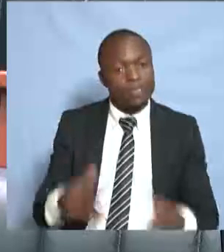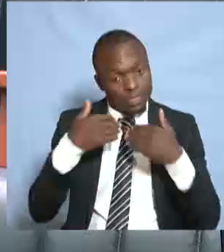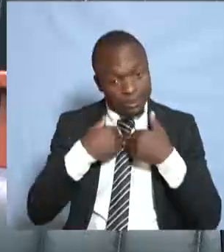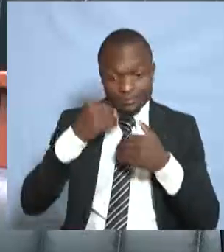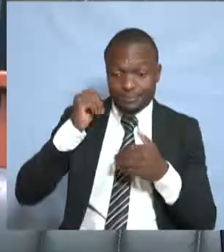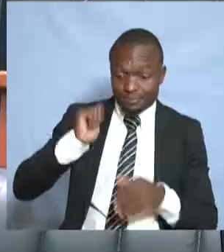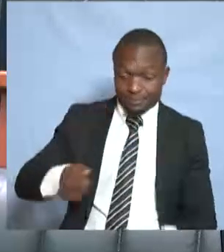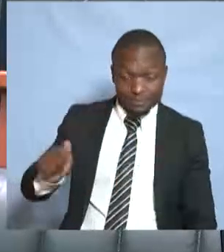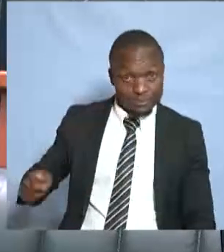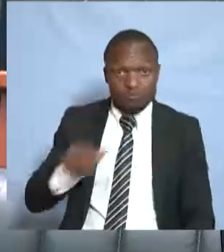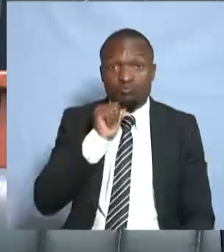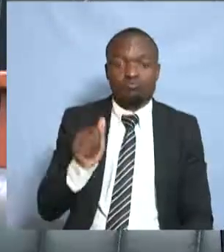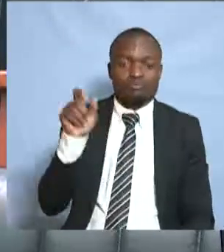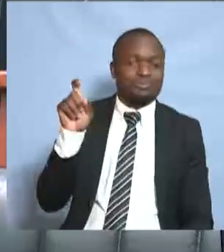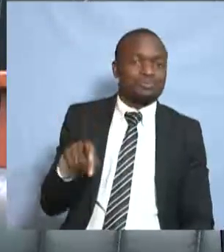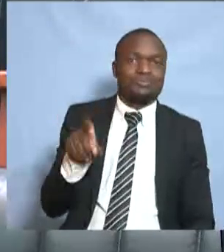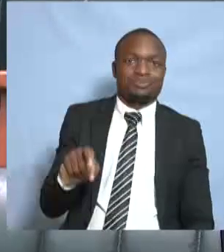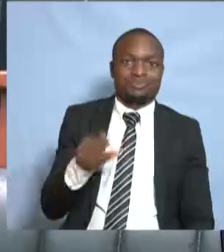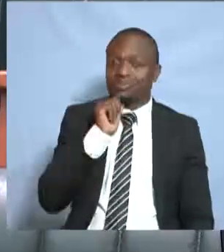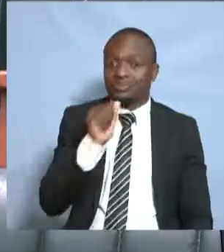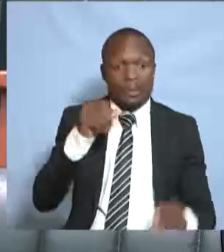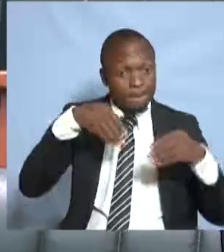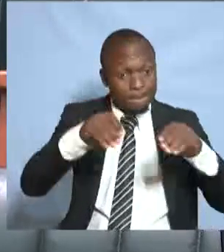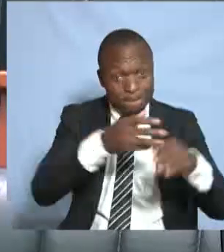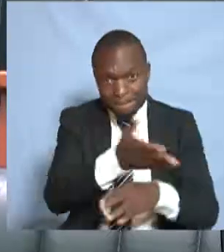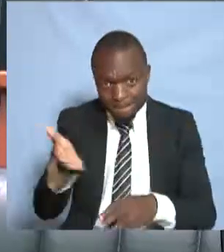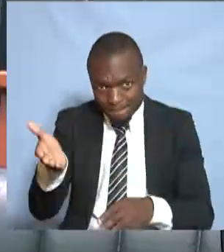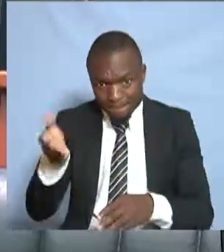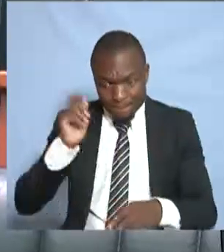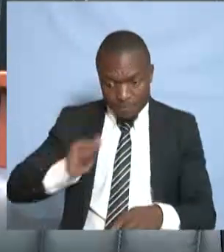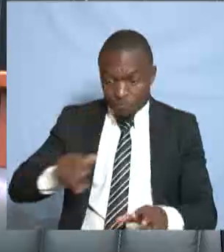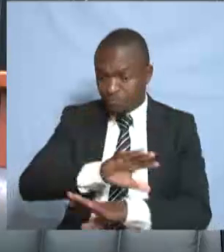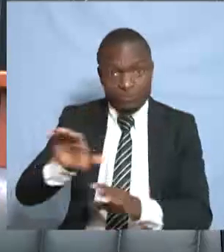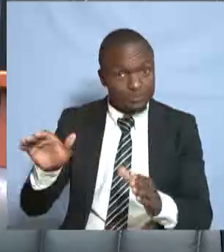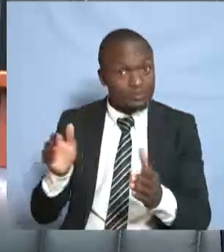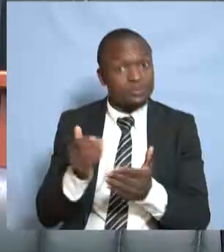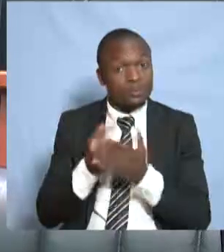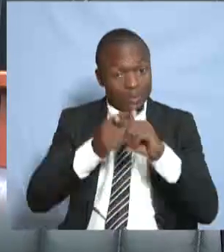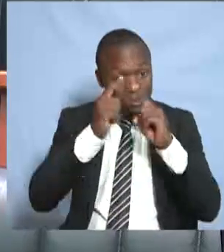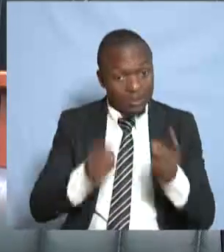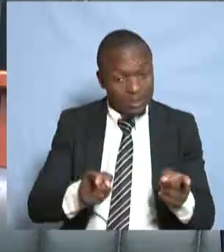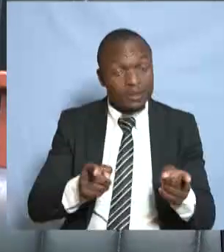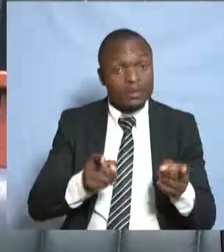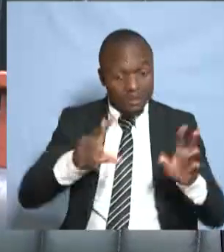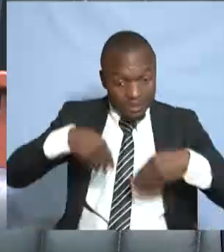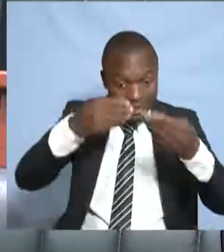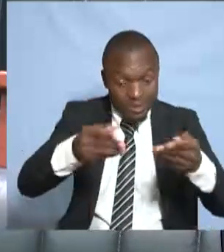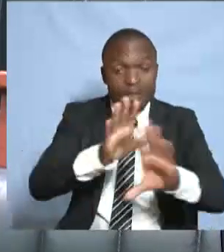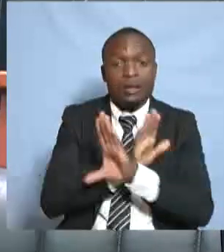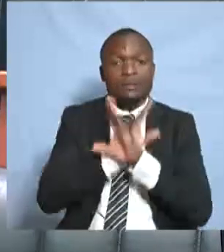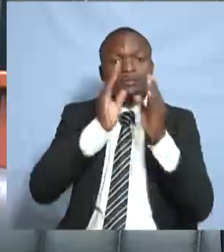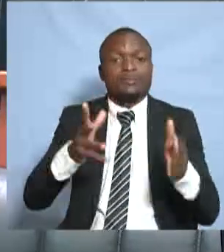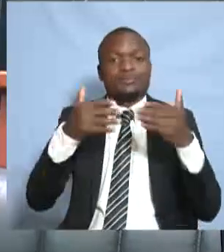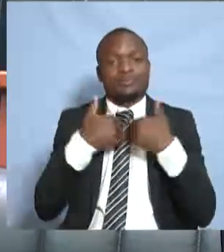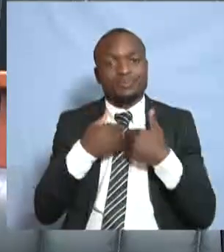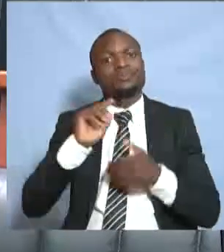assets which you no longer need. Do not sell these assets to everyone. Consider Zambians to have the